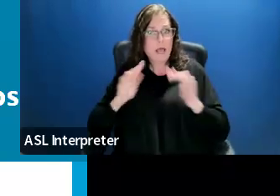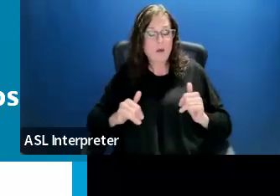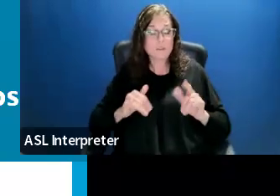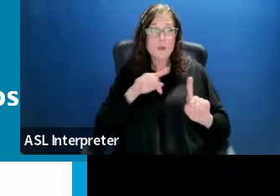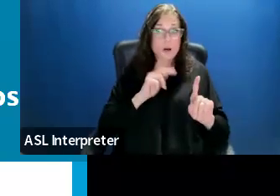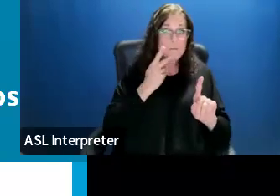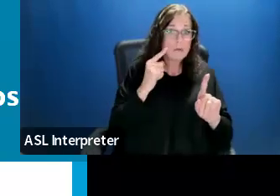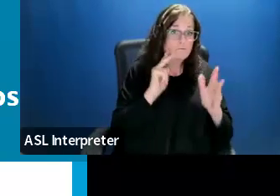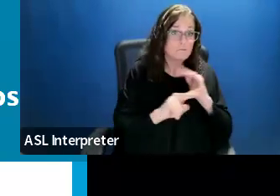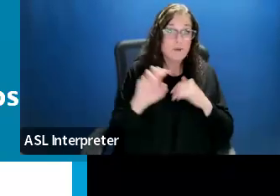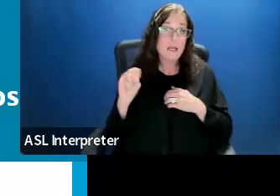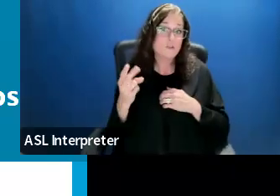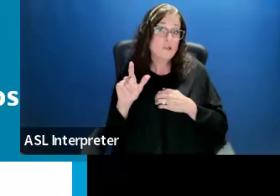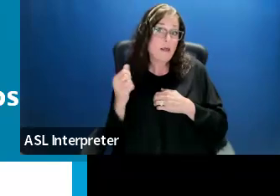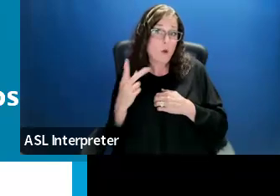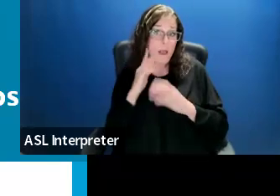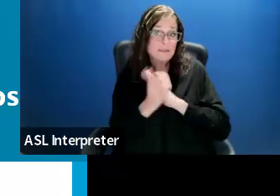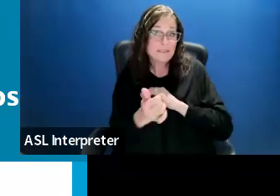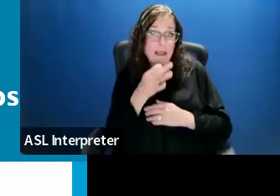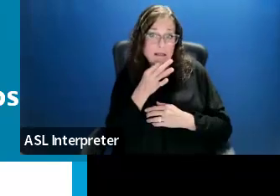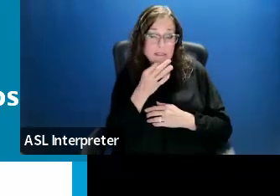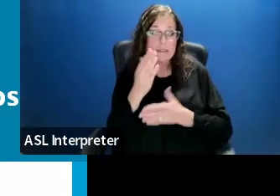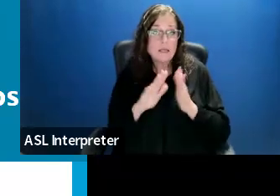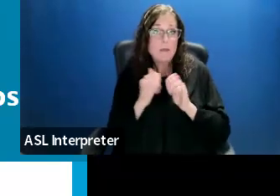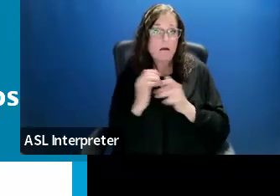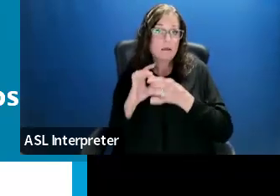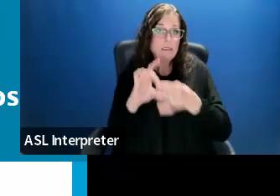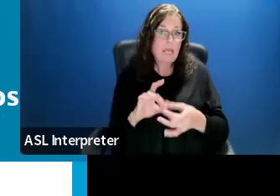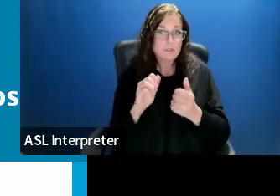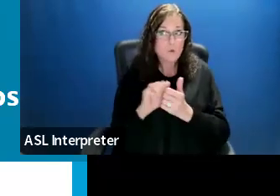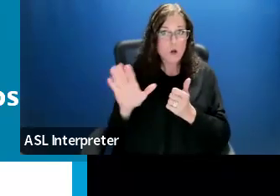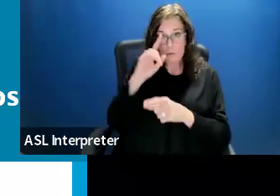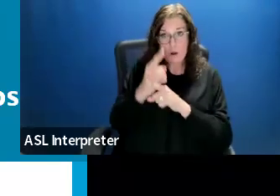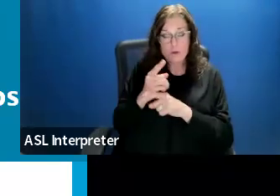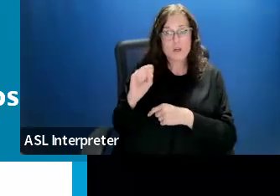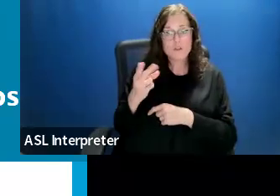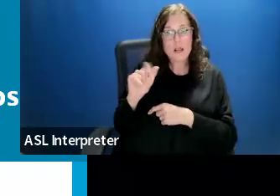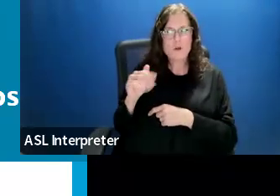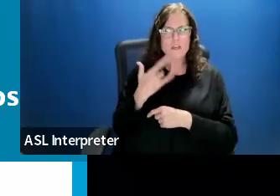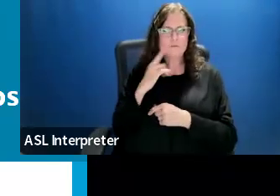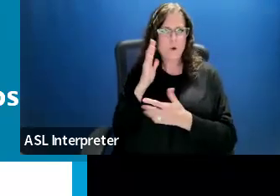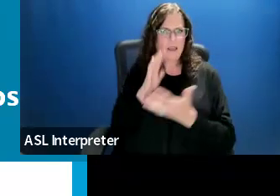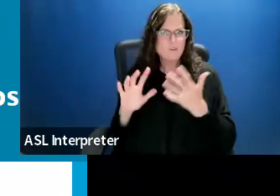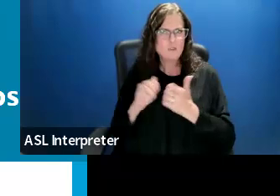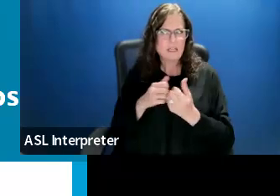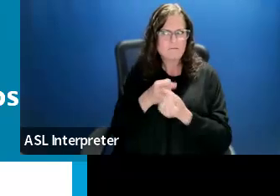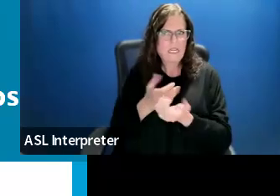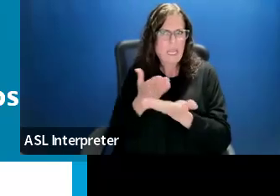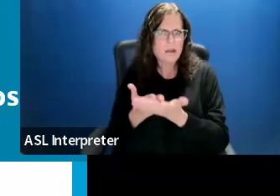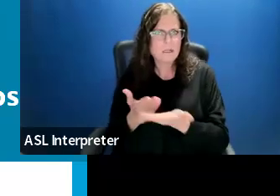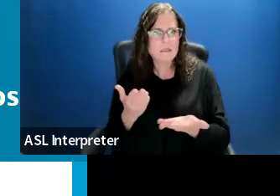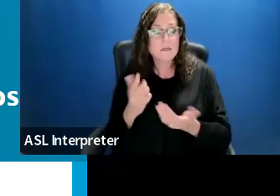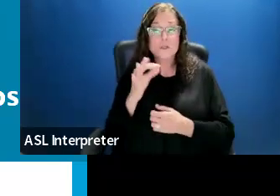pickles reveal that Shiloh does have a talent, and that it's somehow connected to her late brother, Shiloh feels more confused than vindicated.